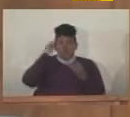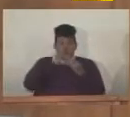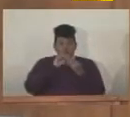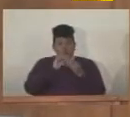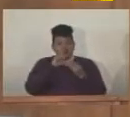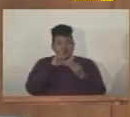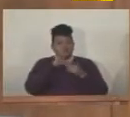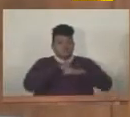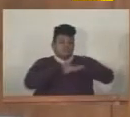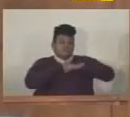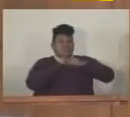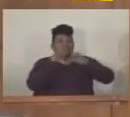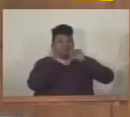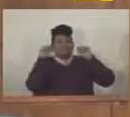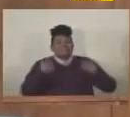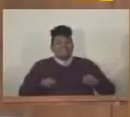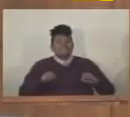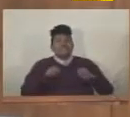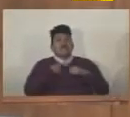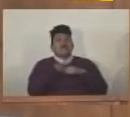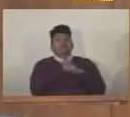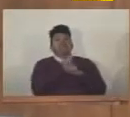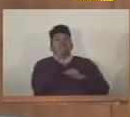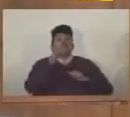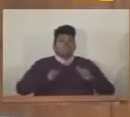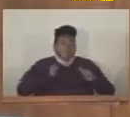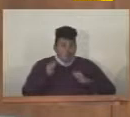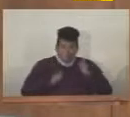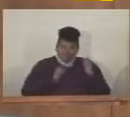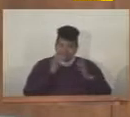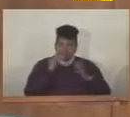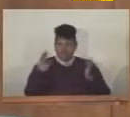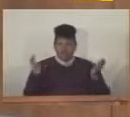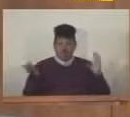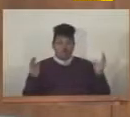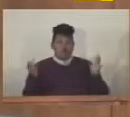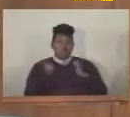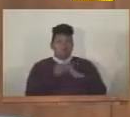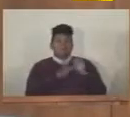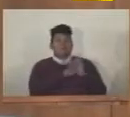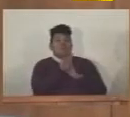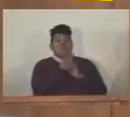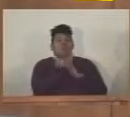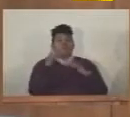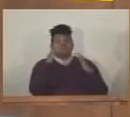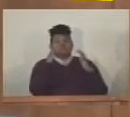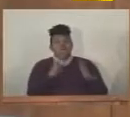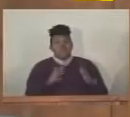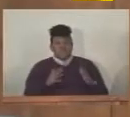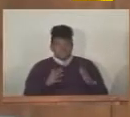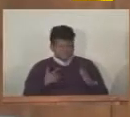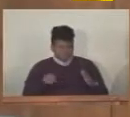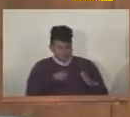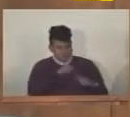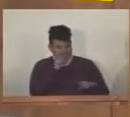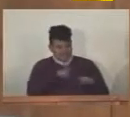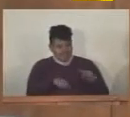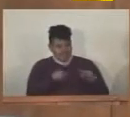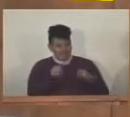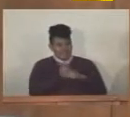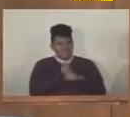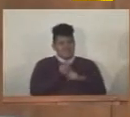just cannot understand it, Mr. President. And when it comes to the protection of our children, we have to take it